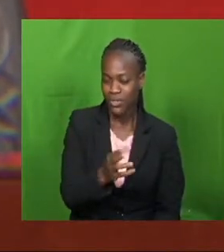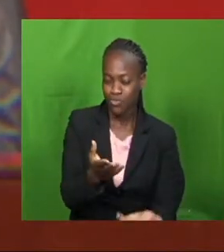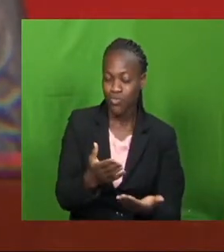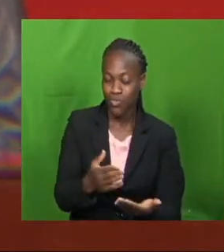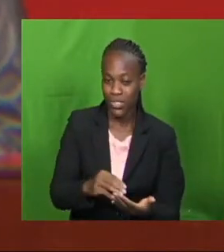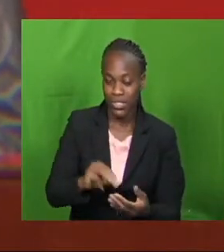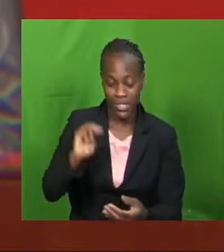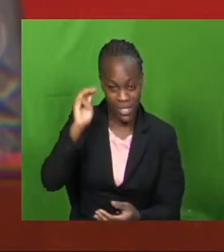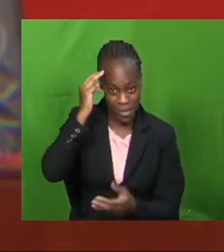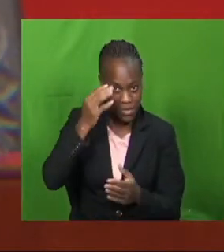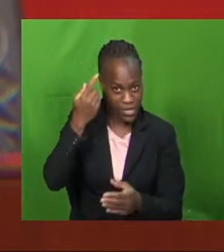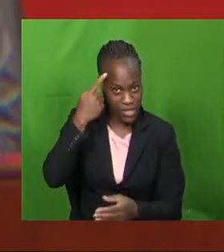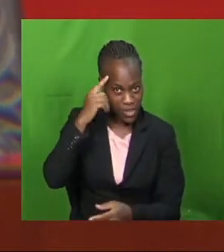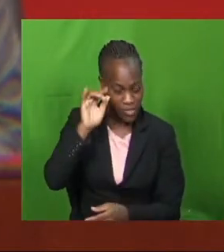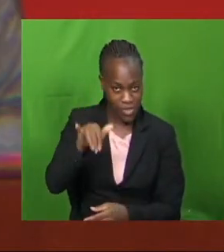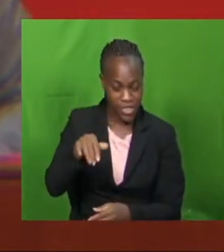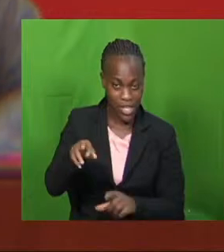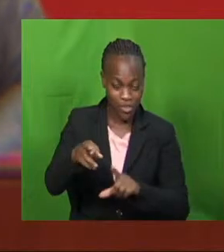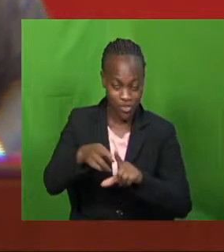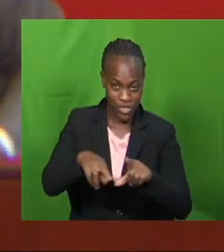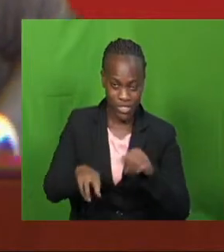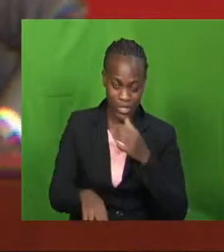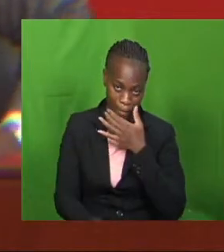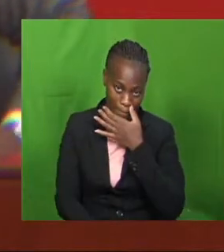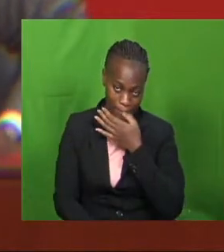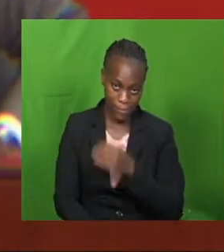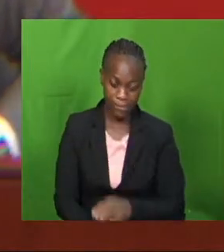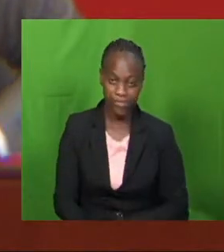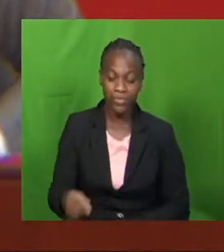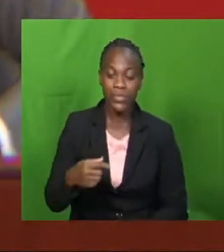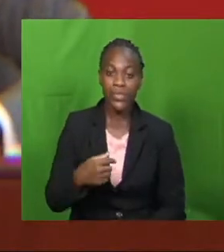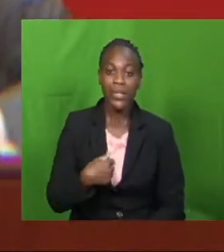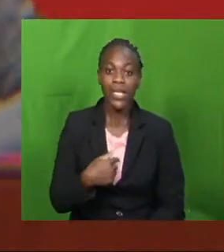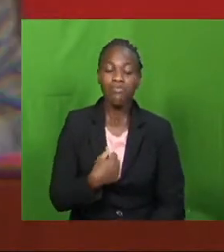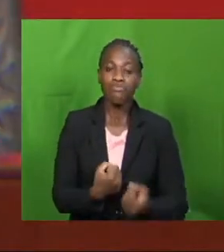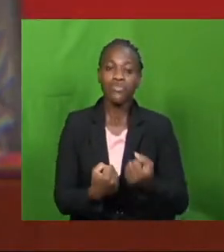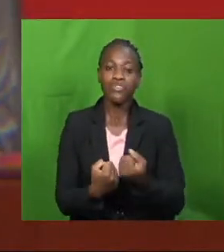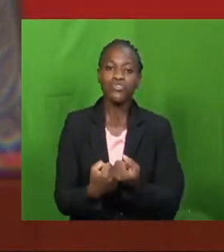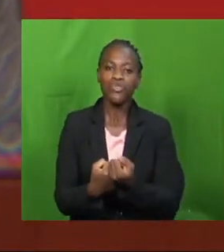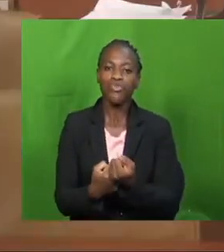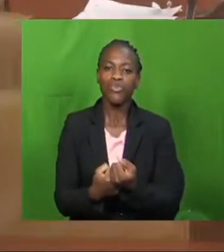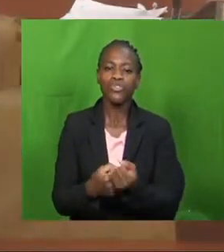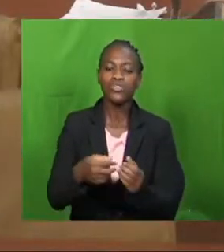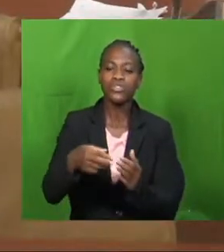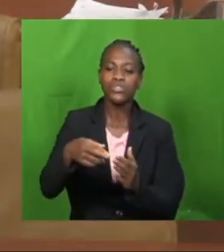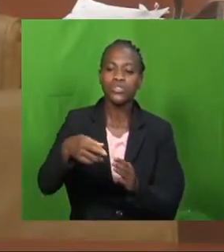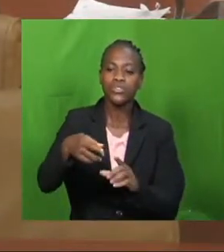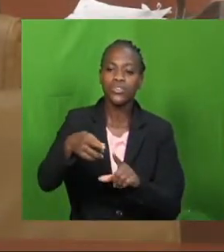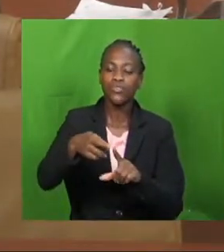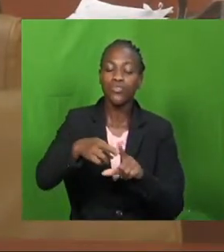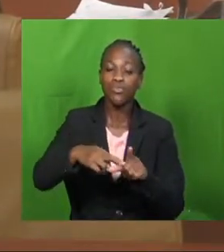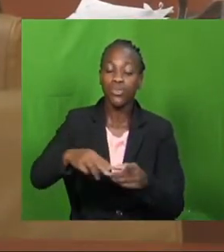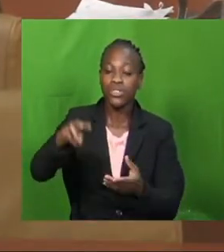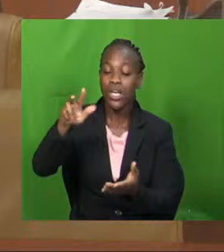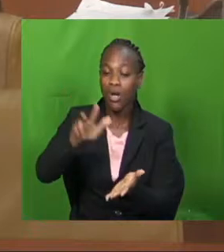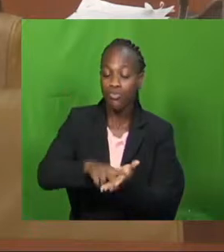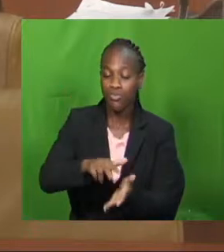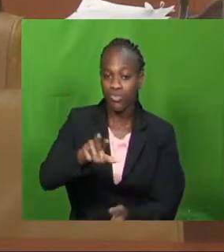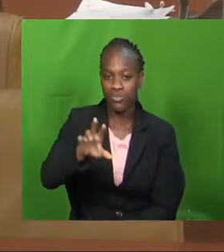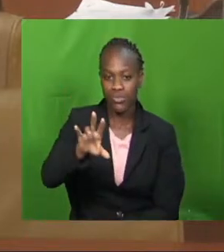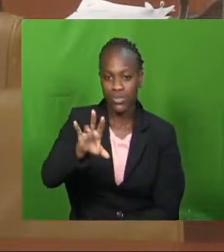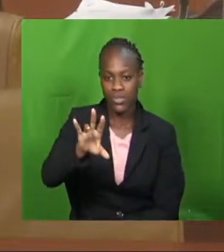Speaker. Mr. Speaker, I support the report in approving 65 million